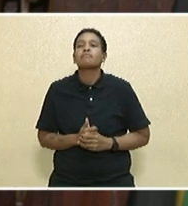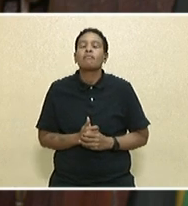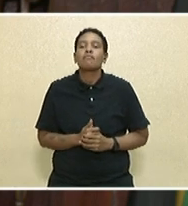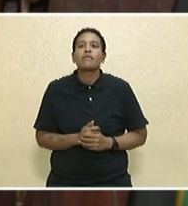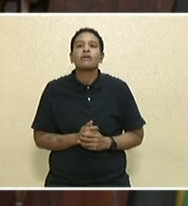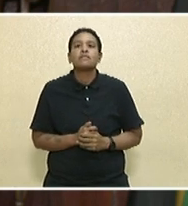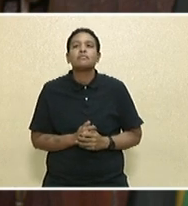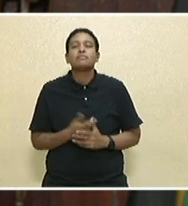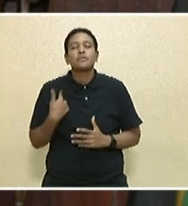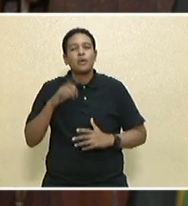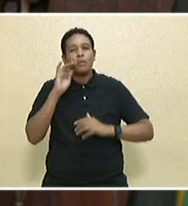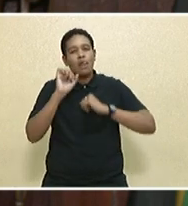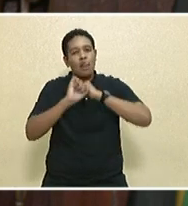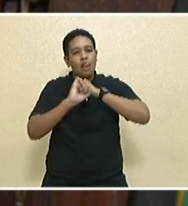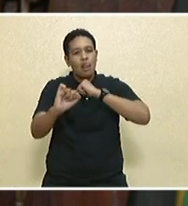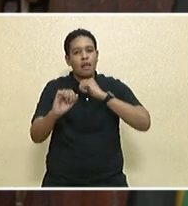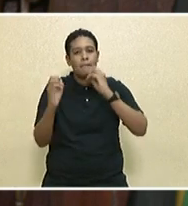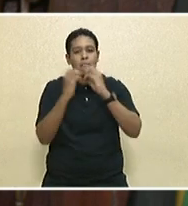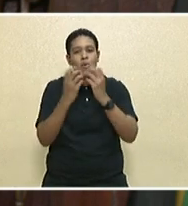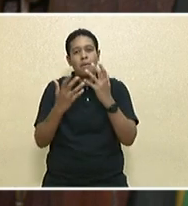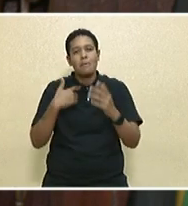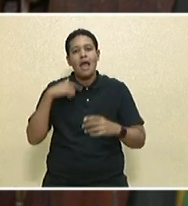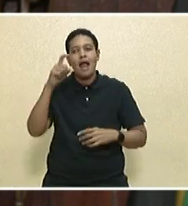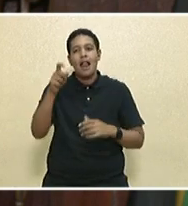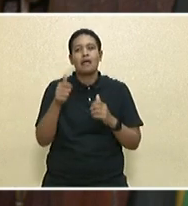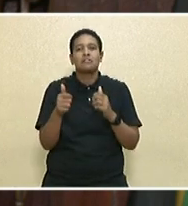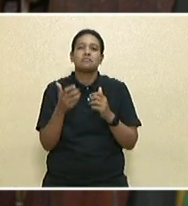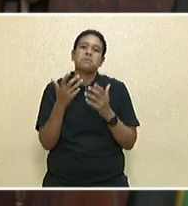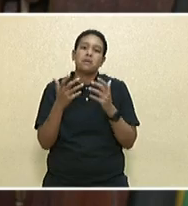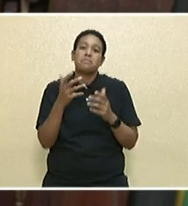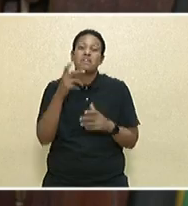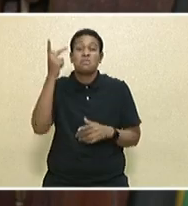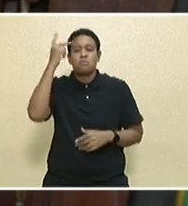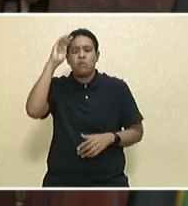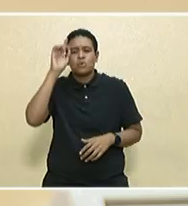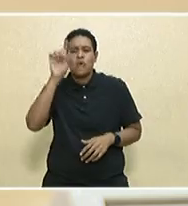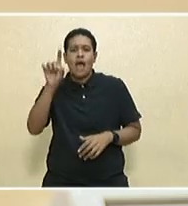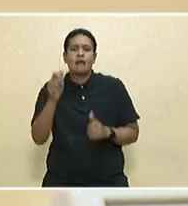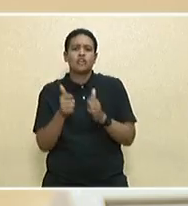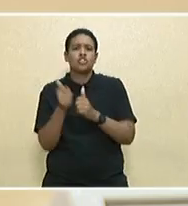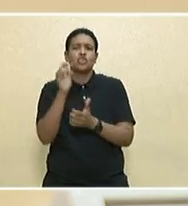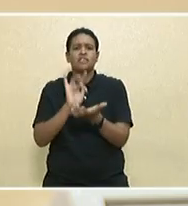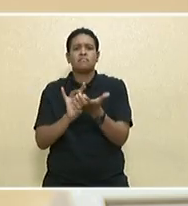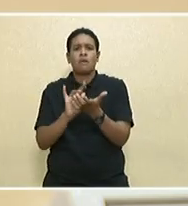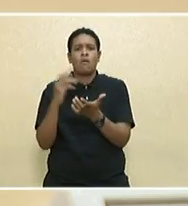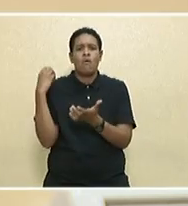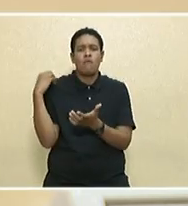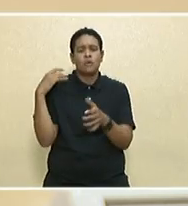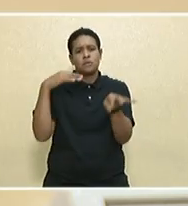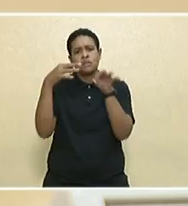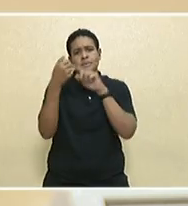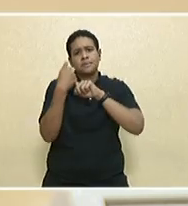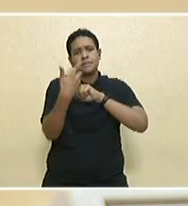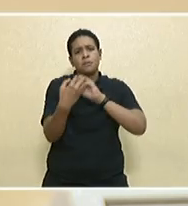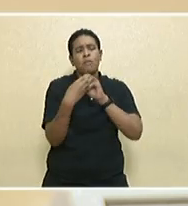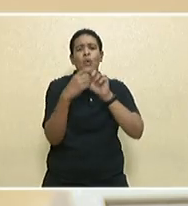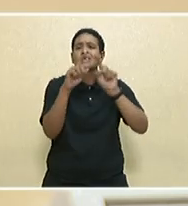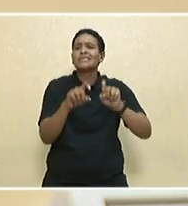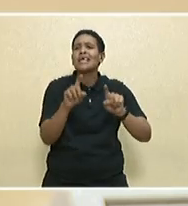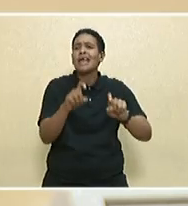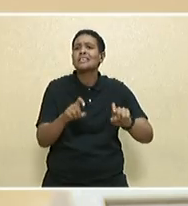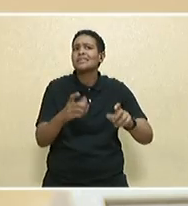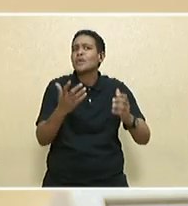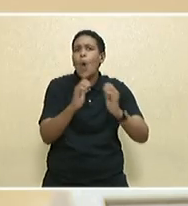will elaborate more. Maybe I'll ask the CMO, well, the PM will ask the CMO later on to elaborate more on the testing method, because I know that's a point